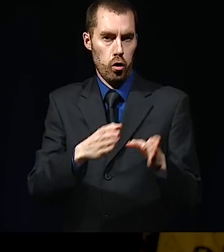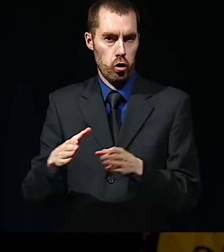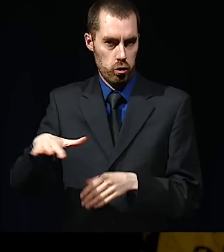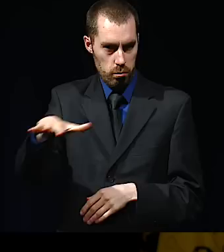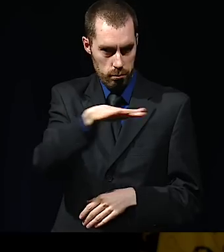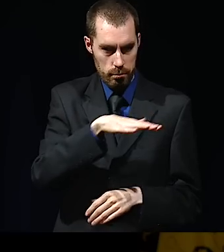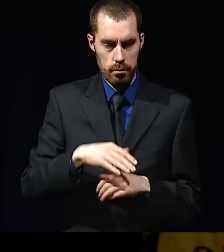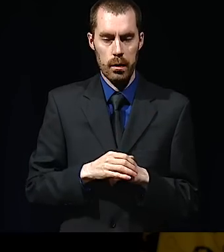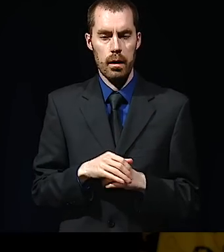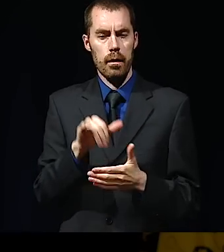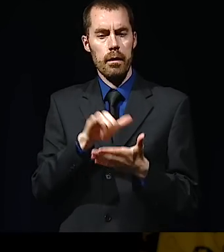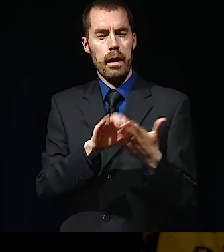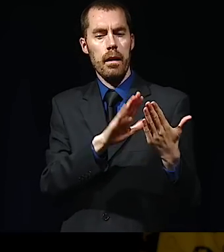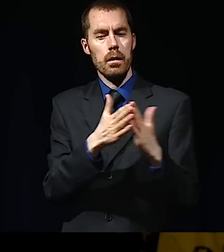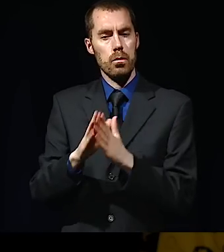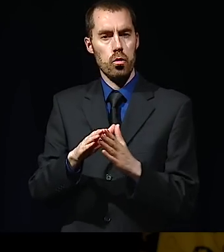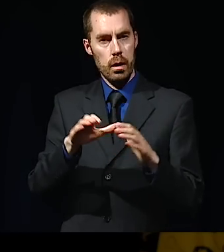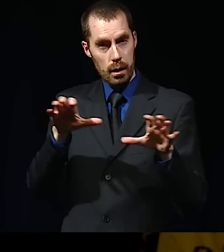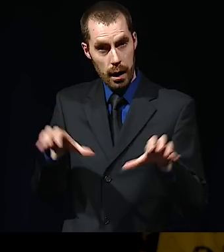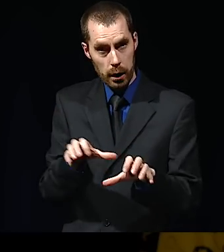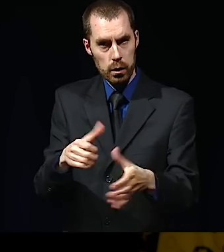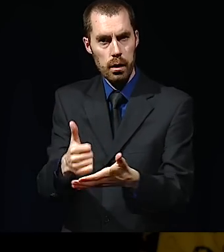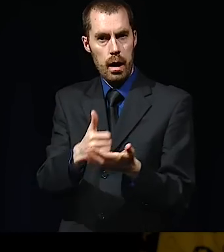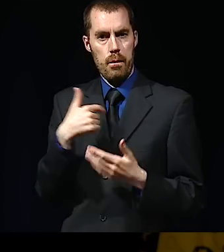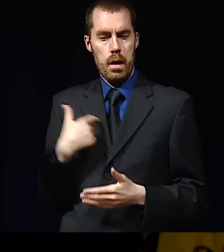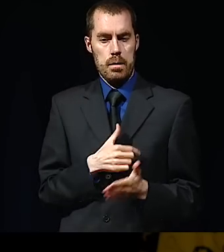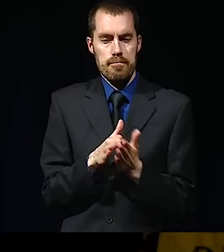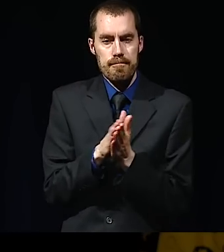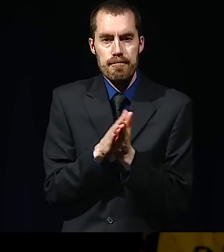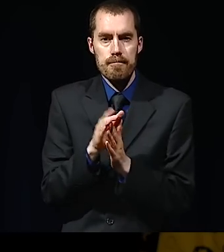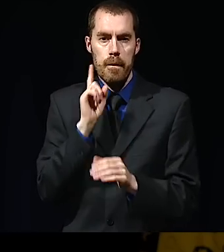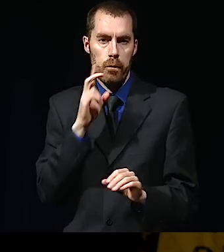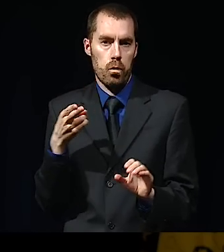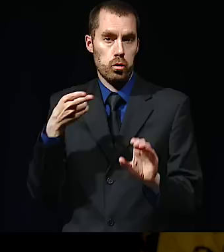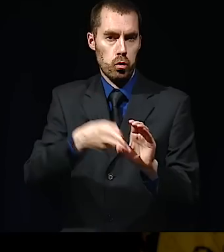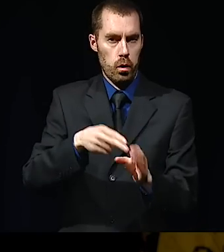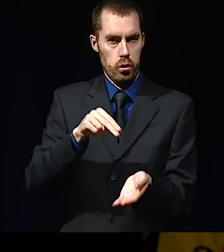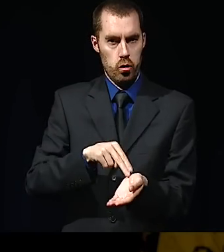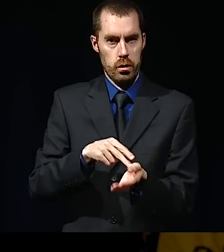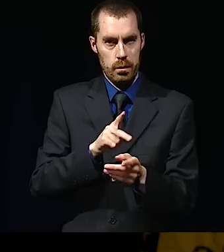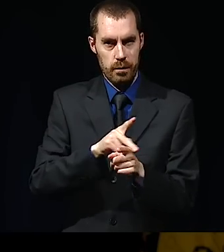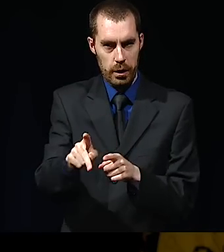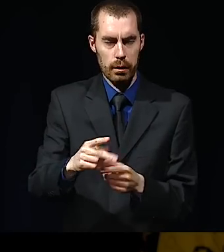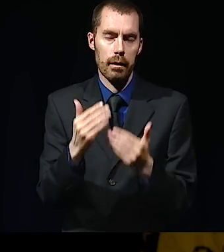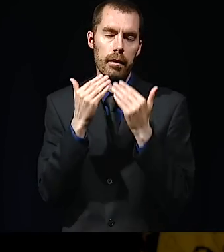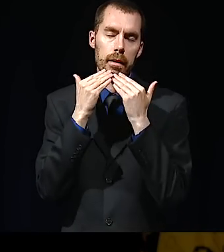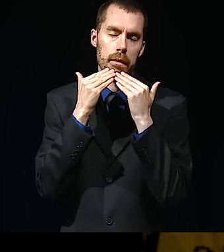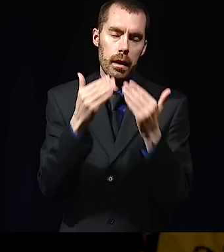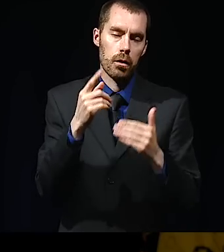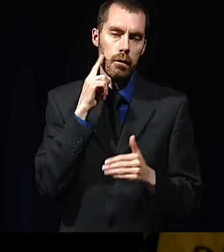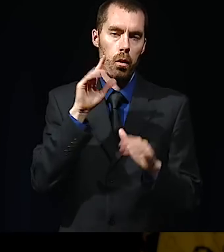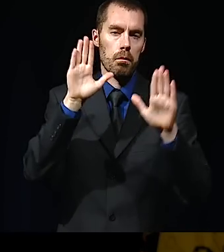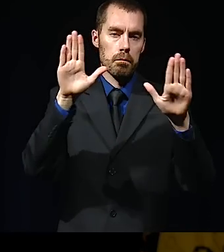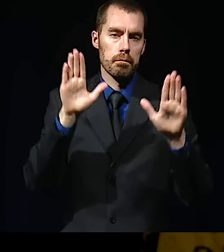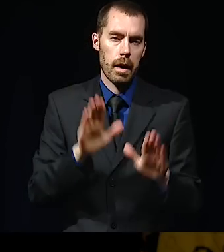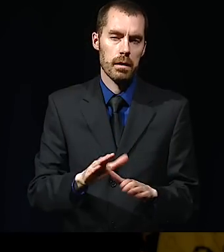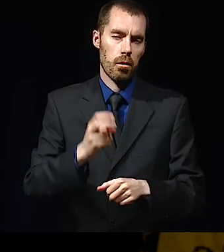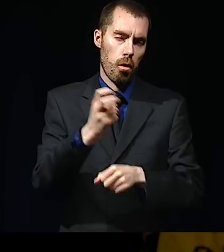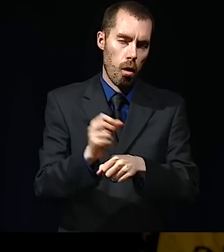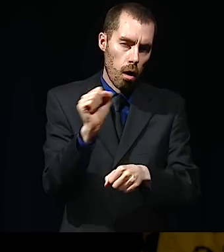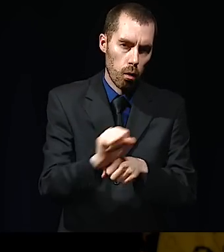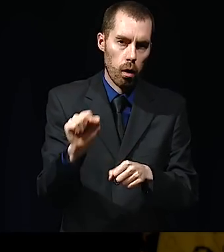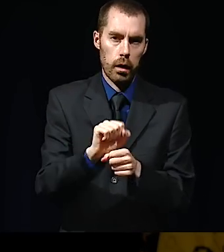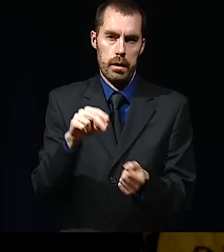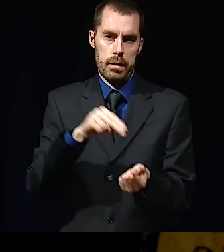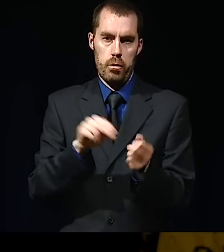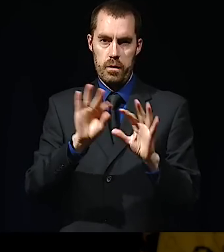These community actions make us excited to be joining the nursing profession. Thank you, amazing, hardworking, and talented nursing